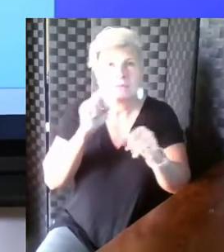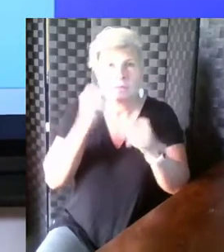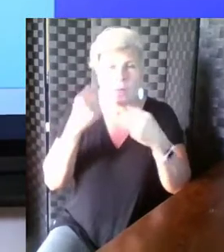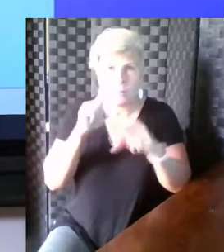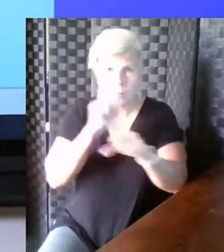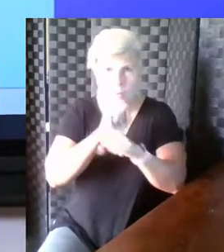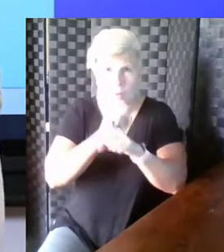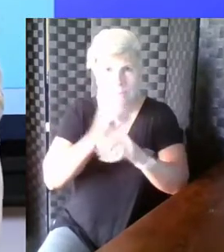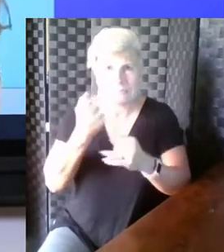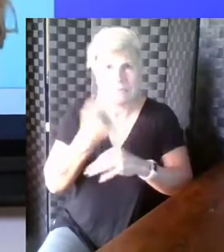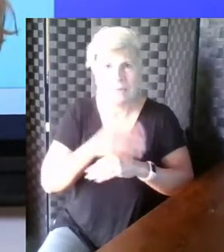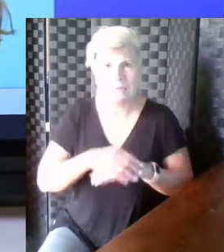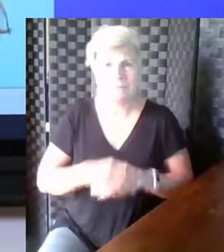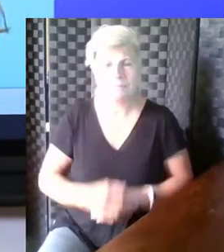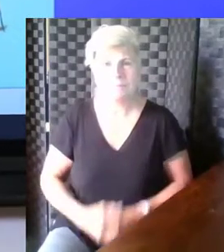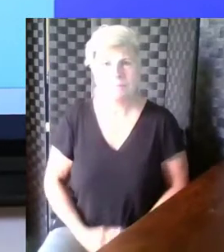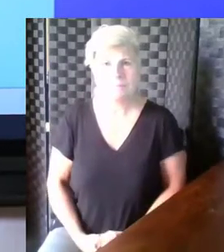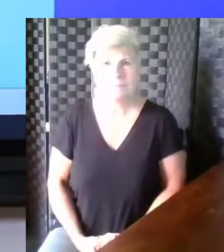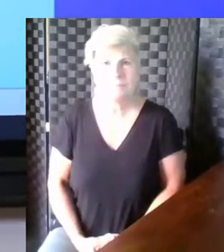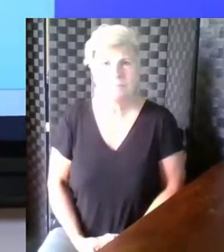today.